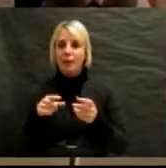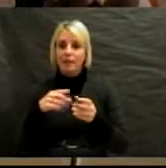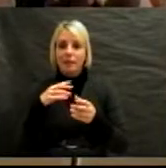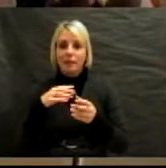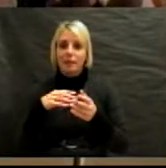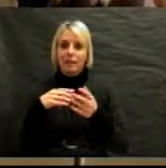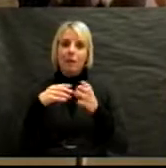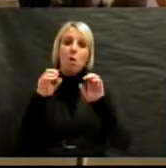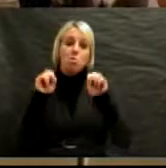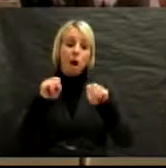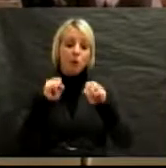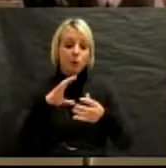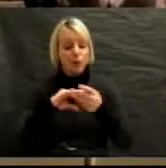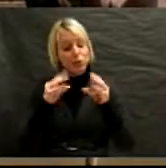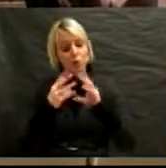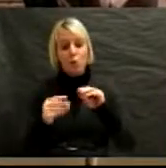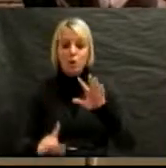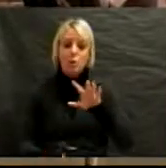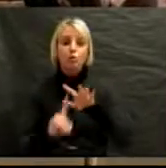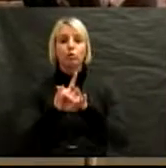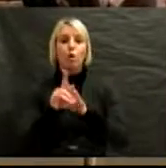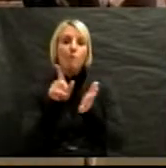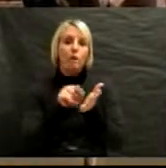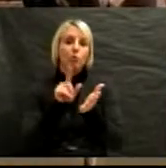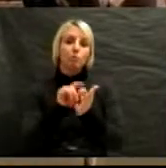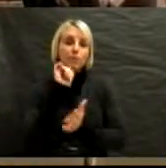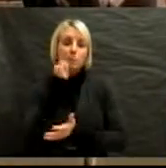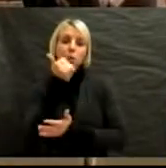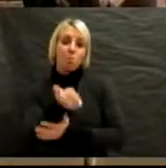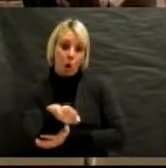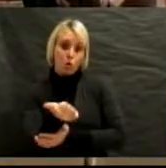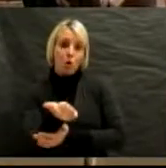and also having to go out there, while these salaries are small,